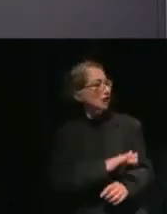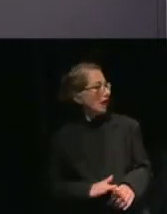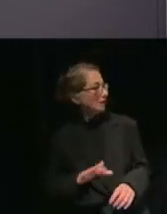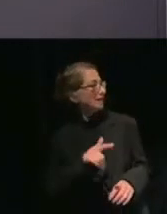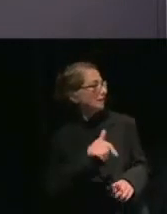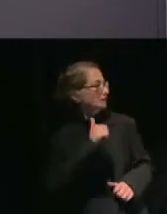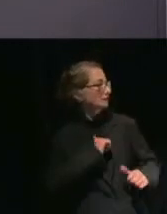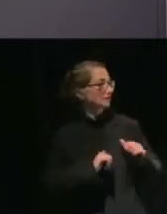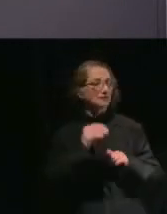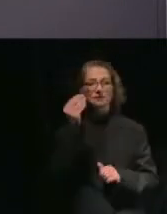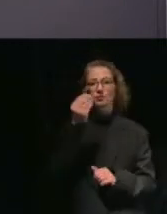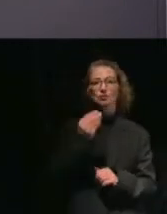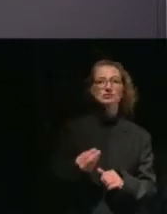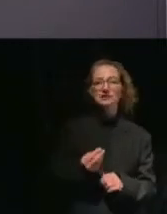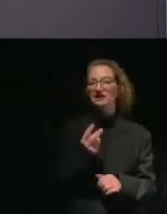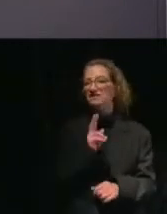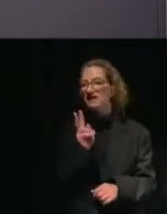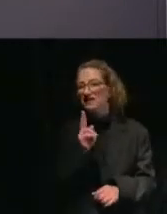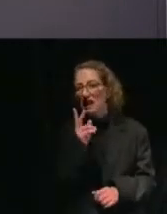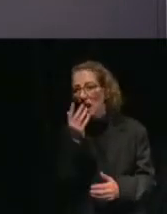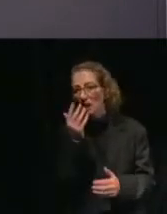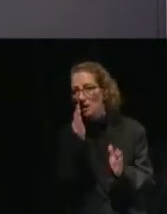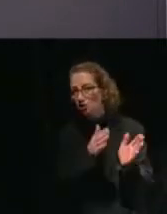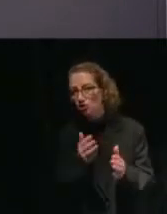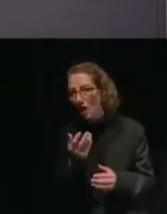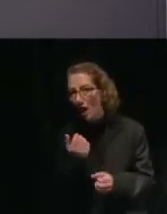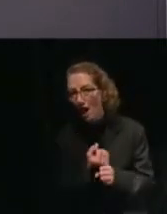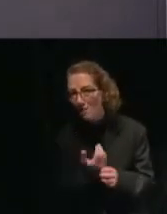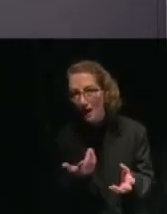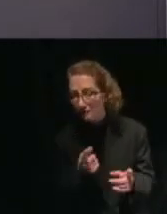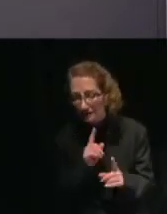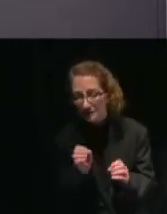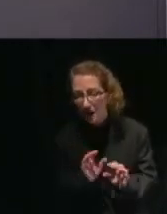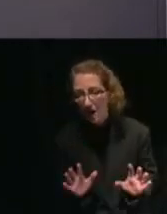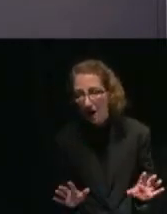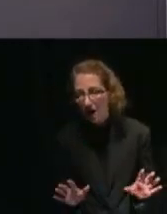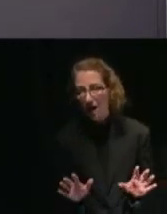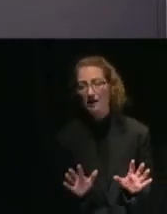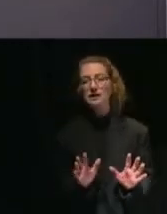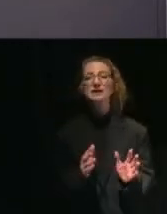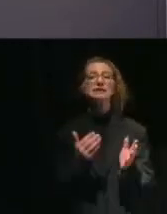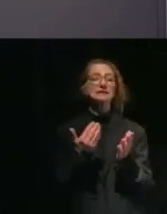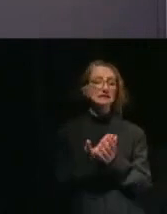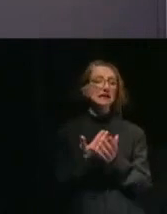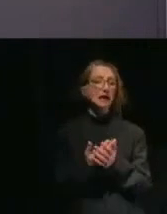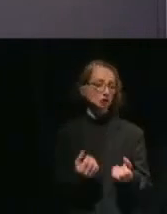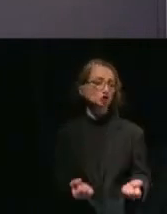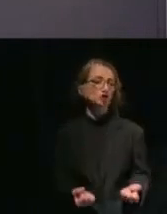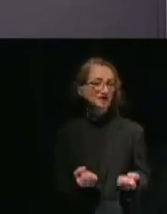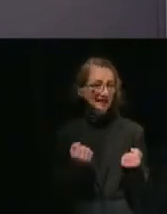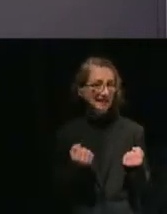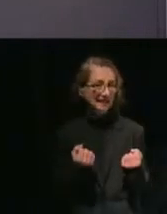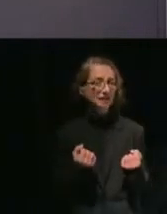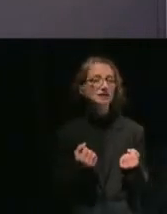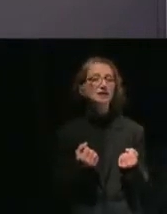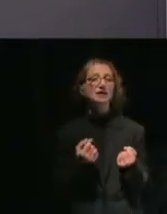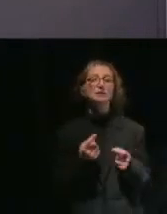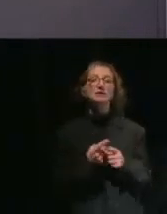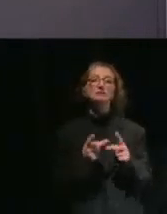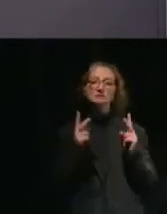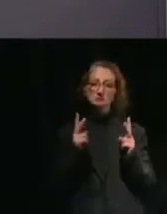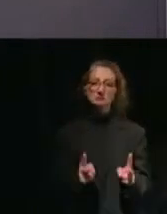unclear. It's difficult to make an exclusive representation analysis, but we did use